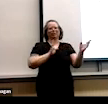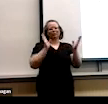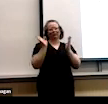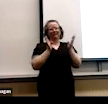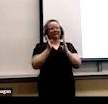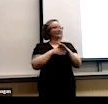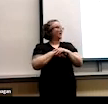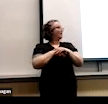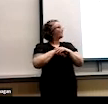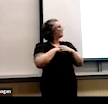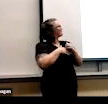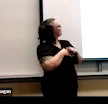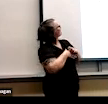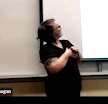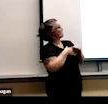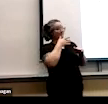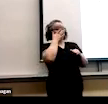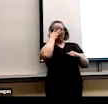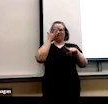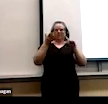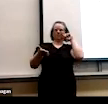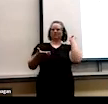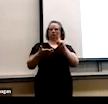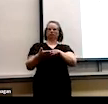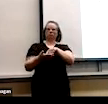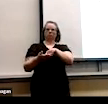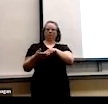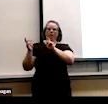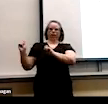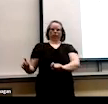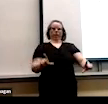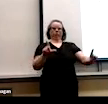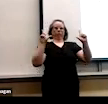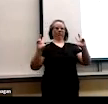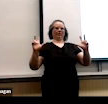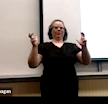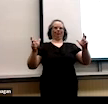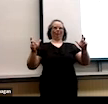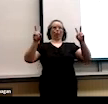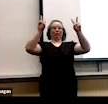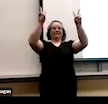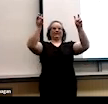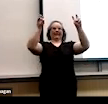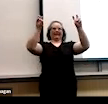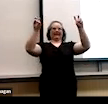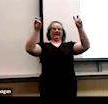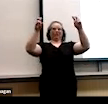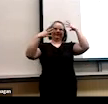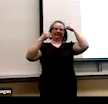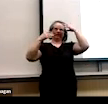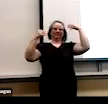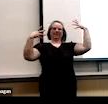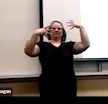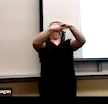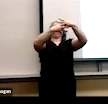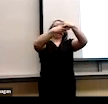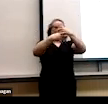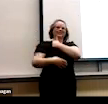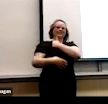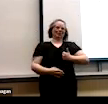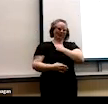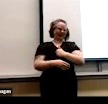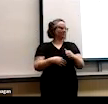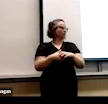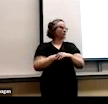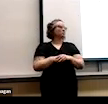I feel like my formatting went funny when it transitioned to your computer, but you can still read it, hopefully. So that last step was to ensure ongoing support during